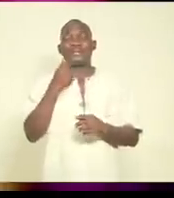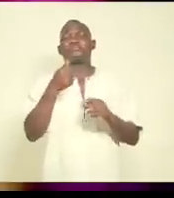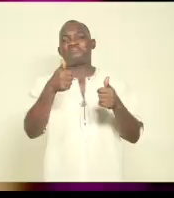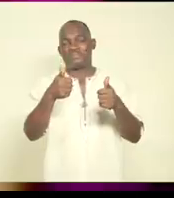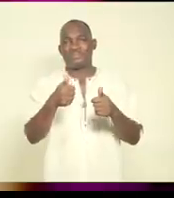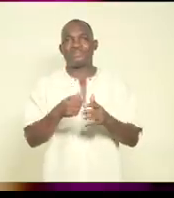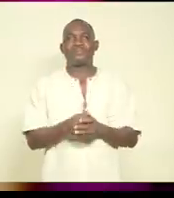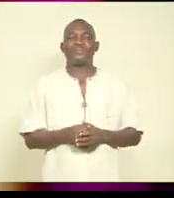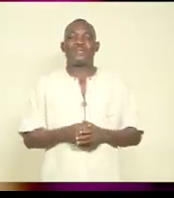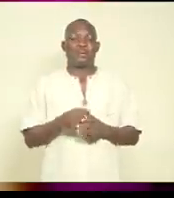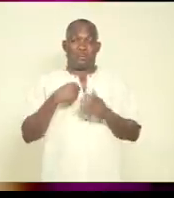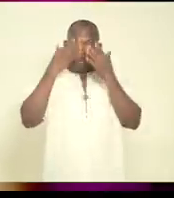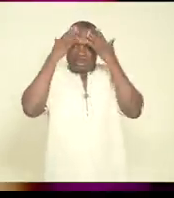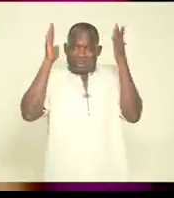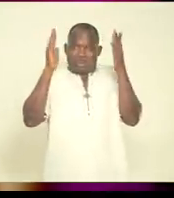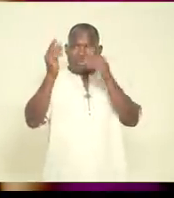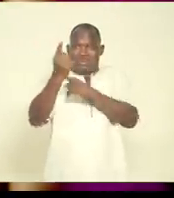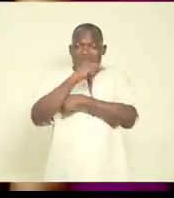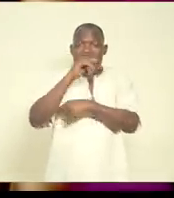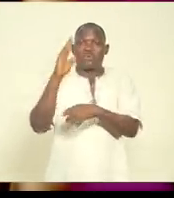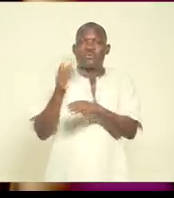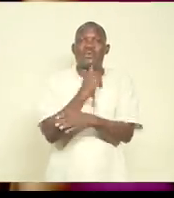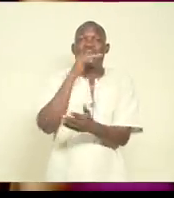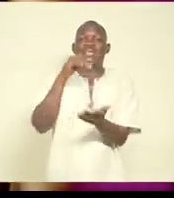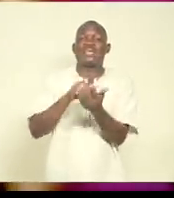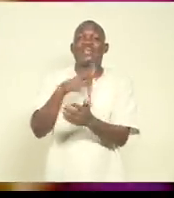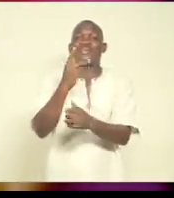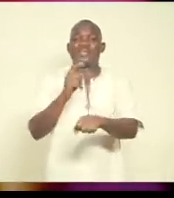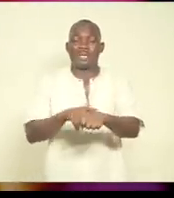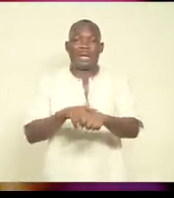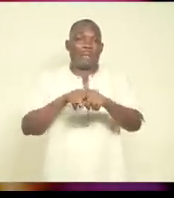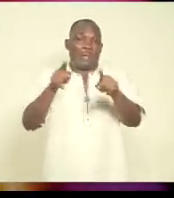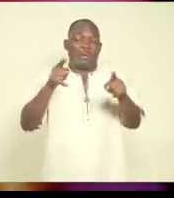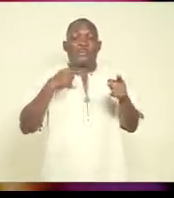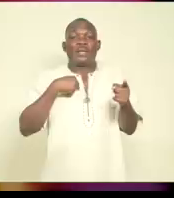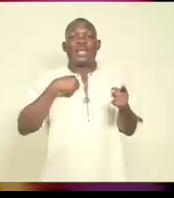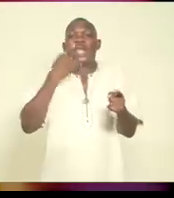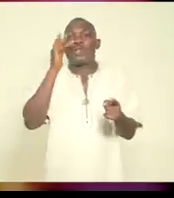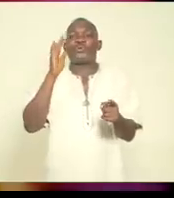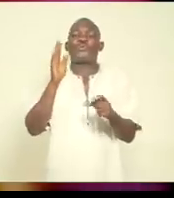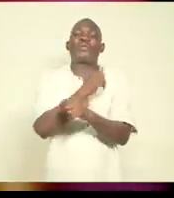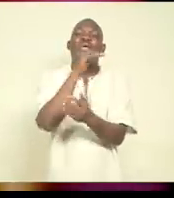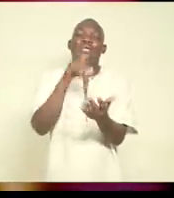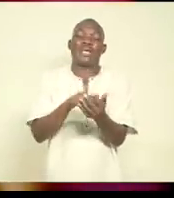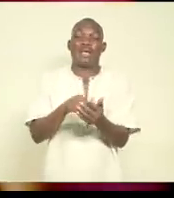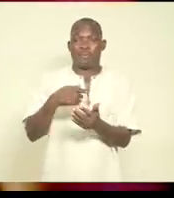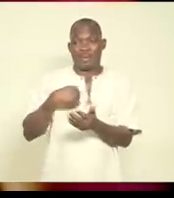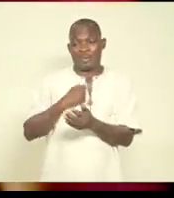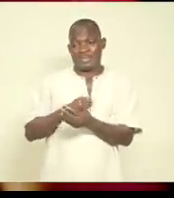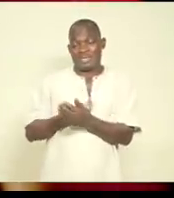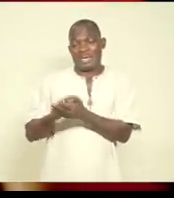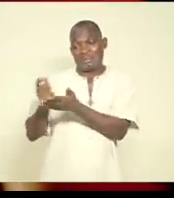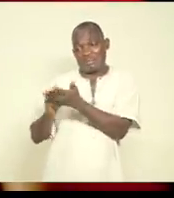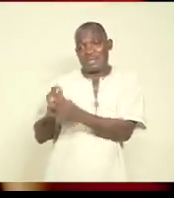I really didn't think I was going to win this a third time, but here I am. So I prepared a little